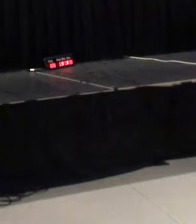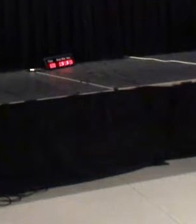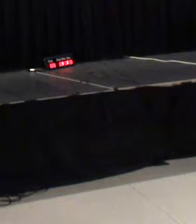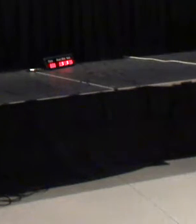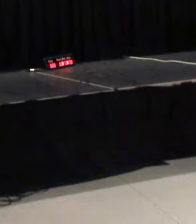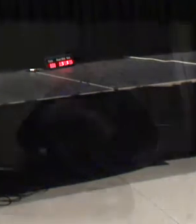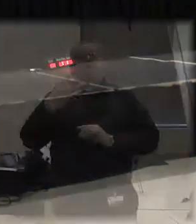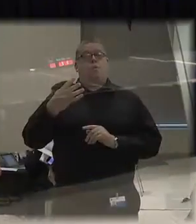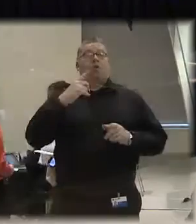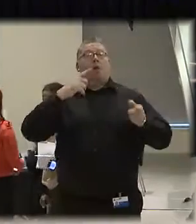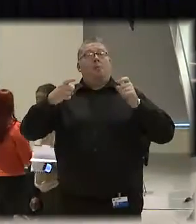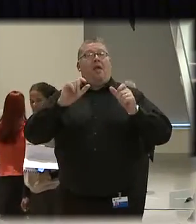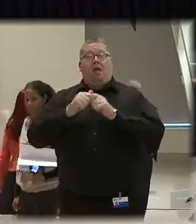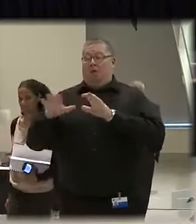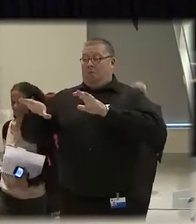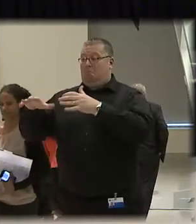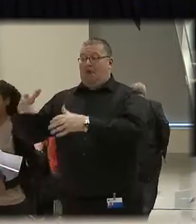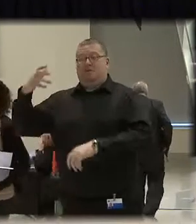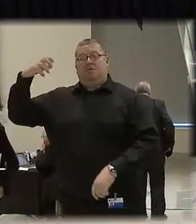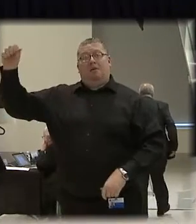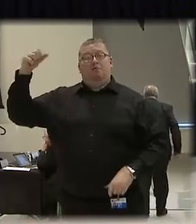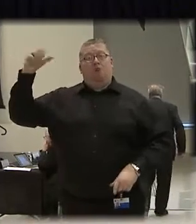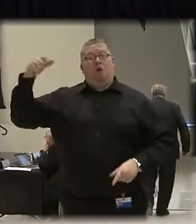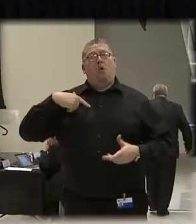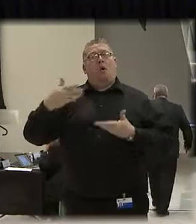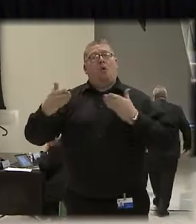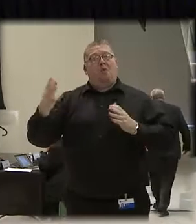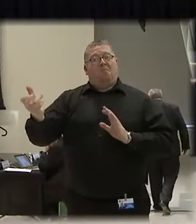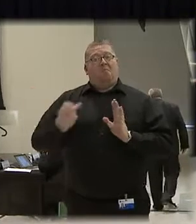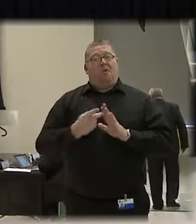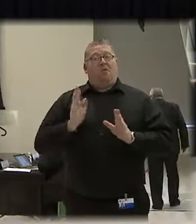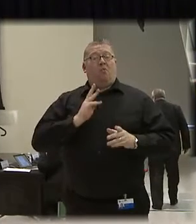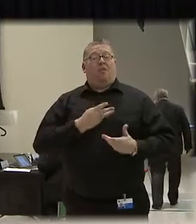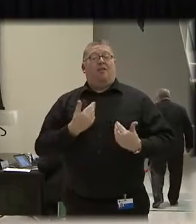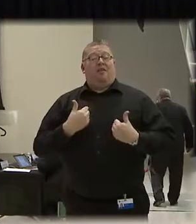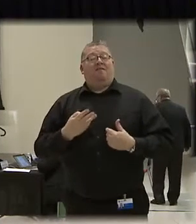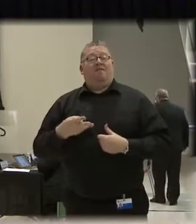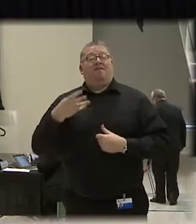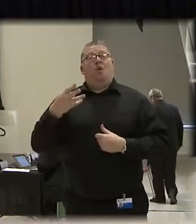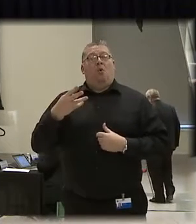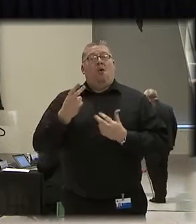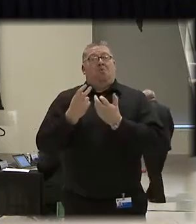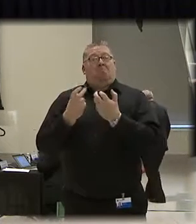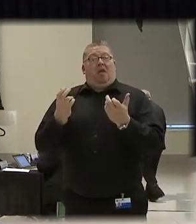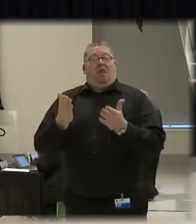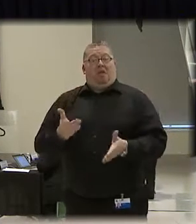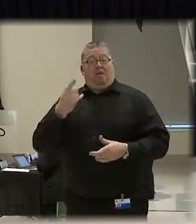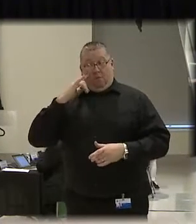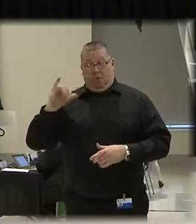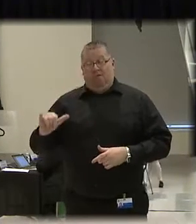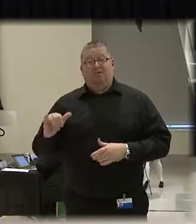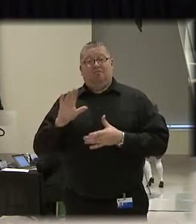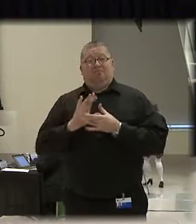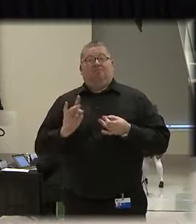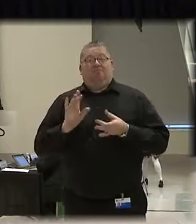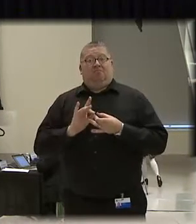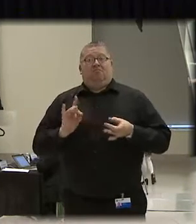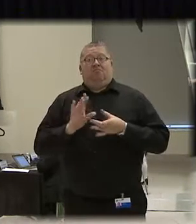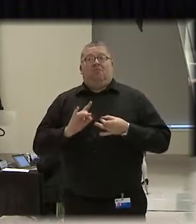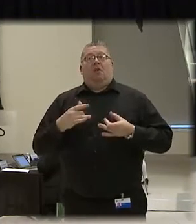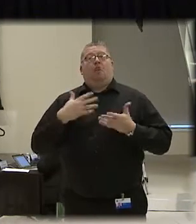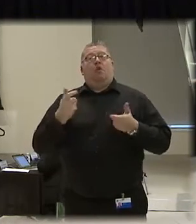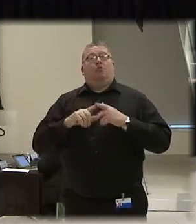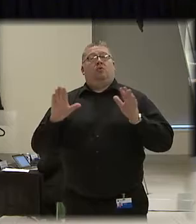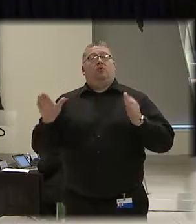back. And we have 4 panelists for this. I'd like